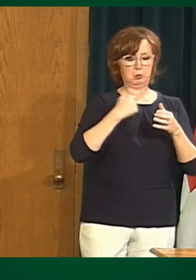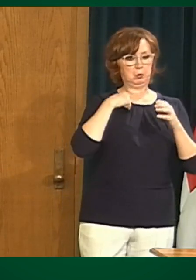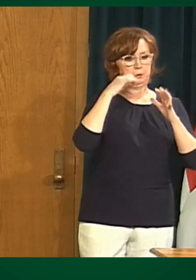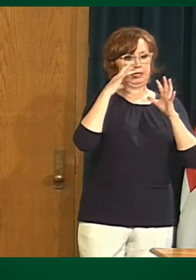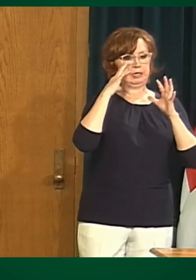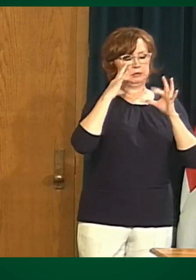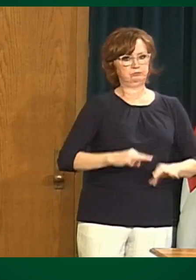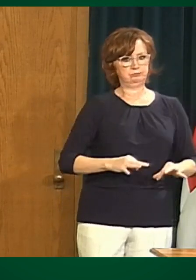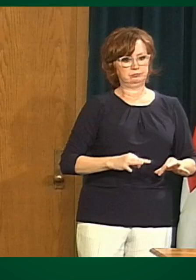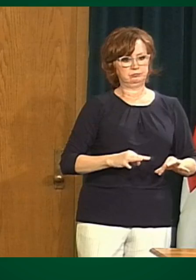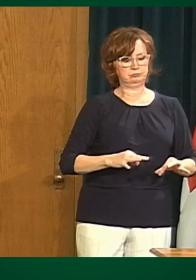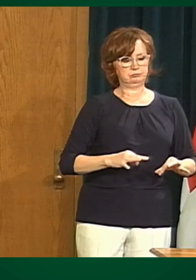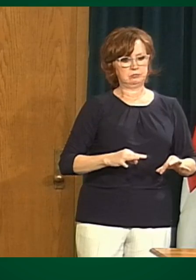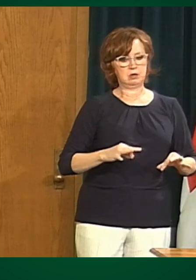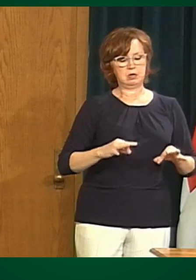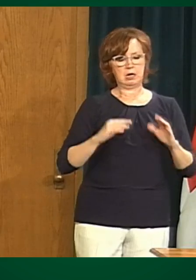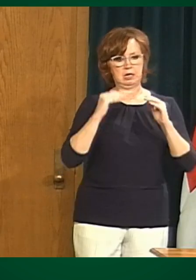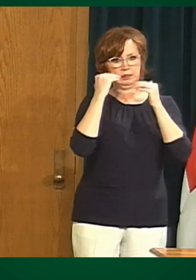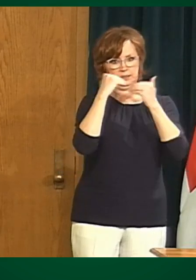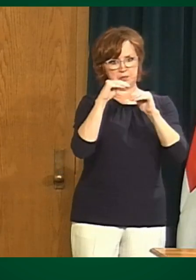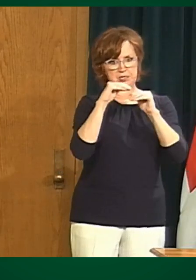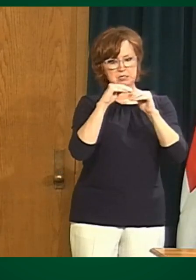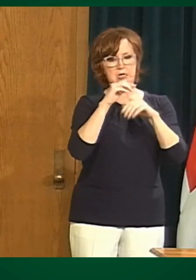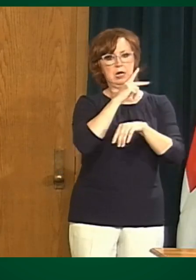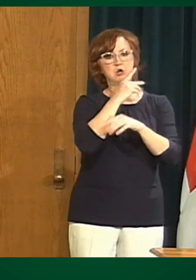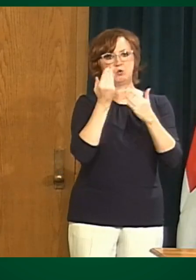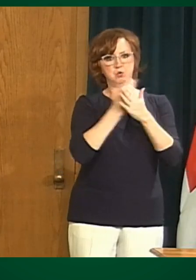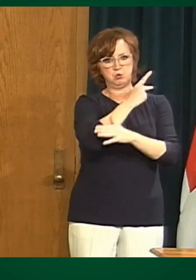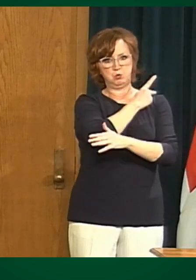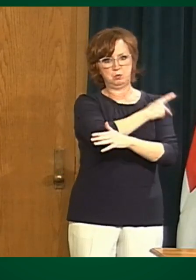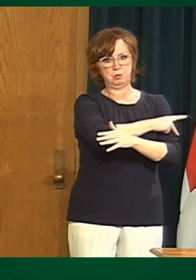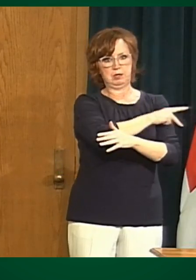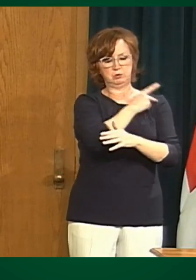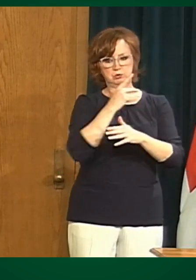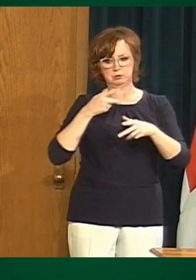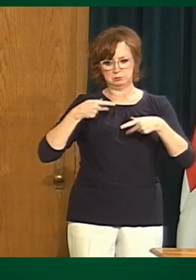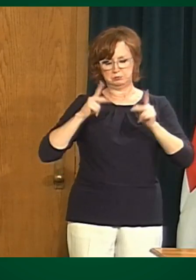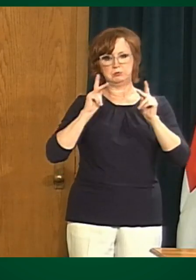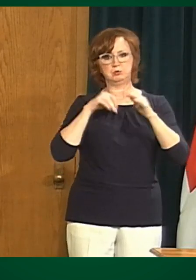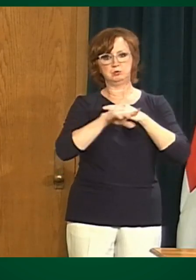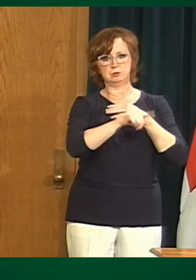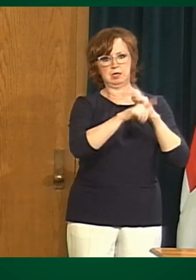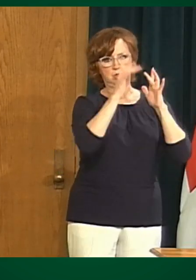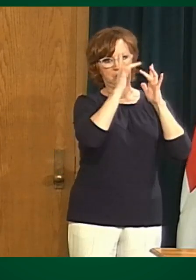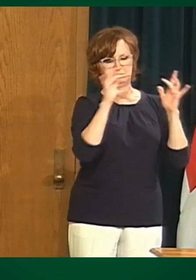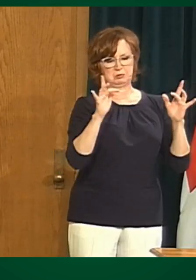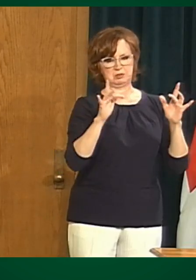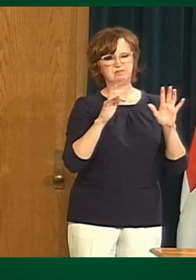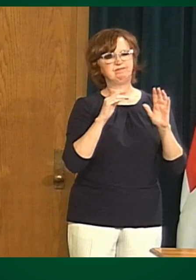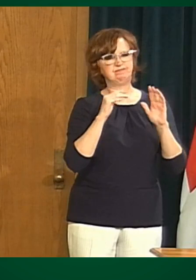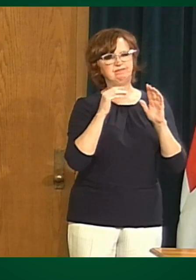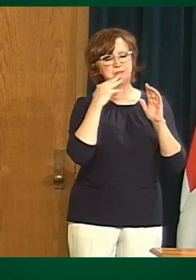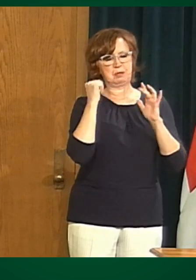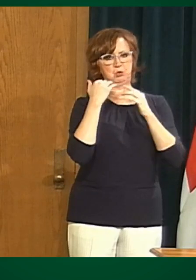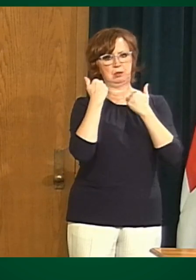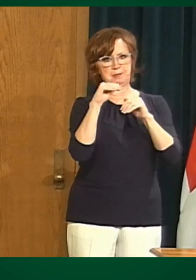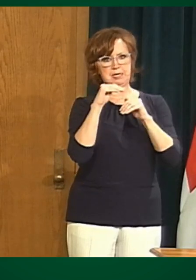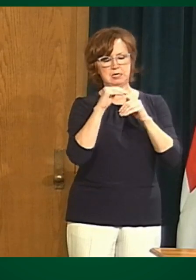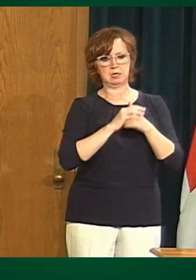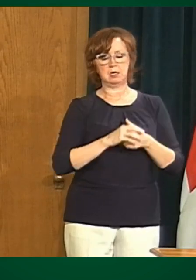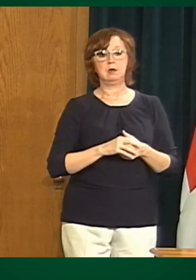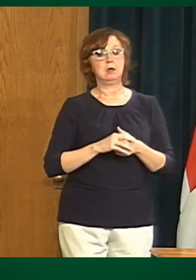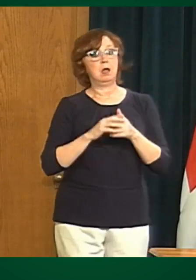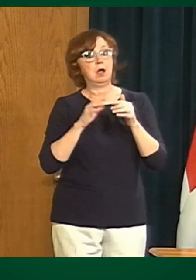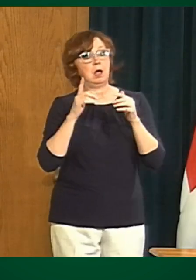admission of patients to Lloydminster Hospital. I say that the essential services